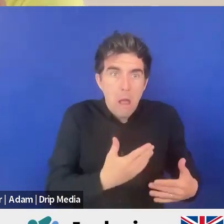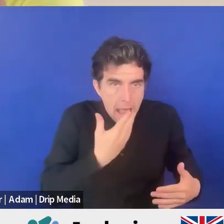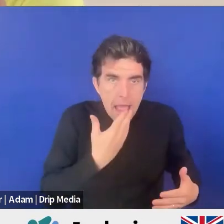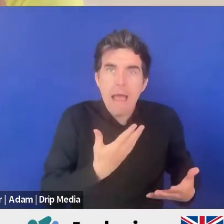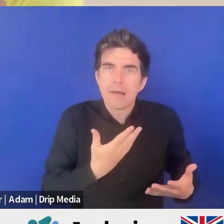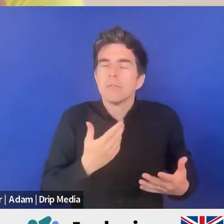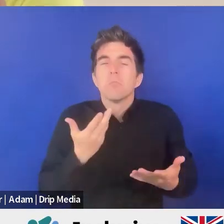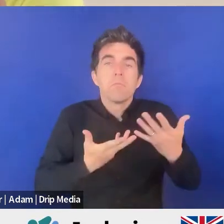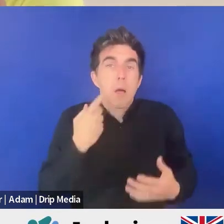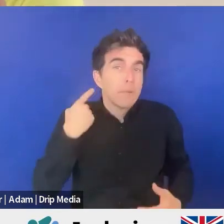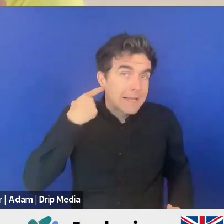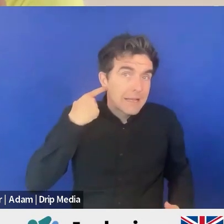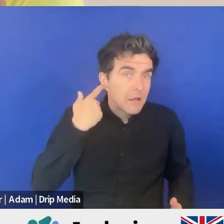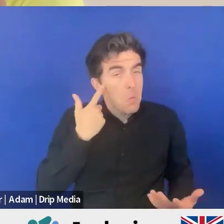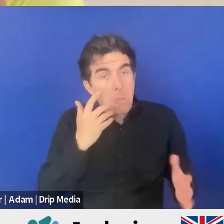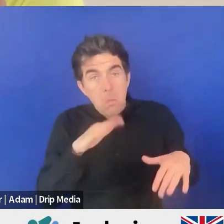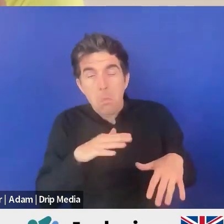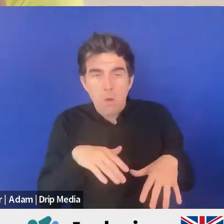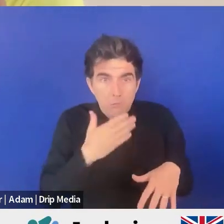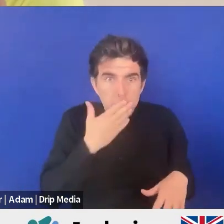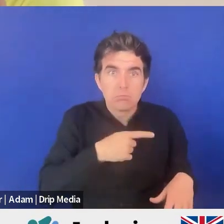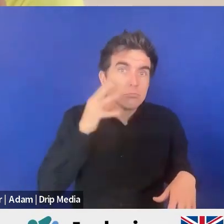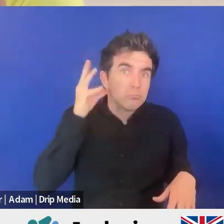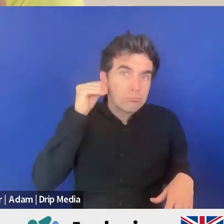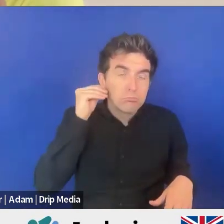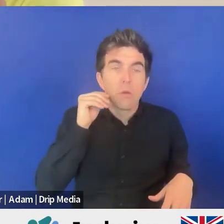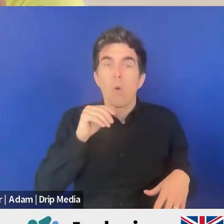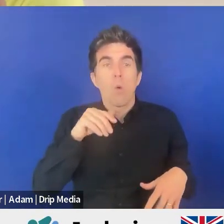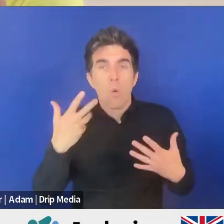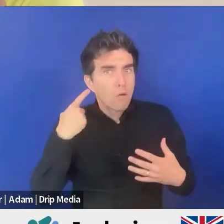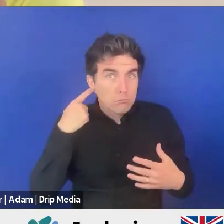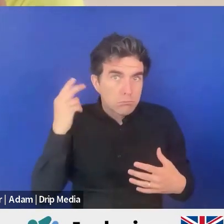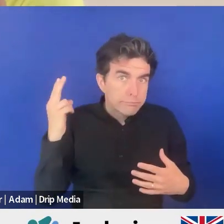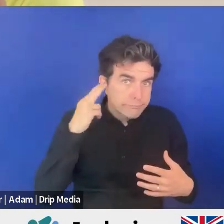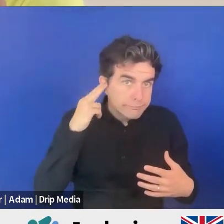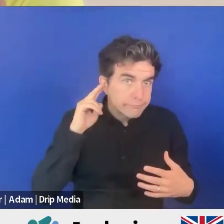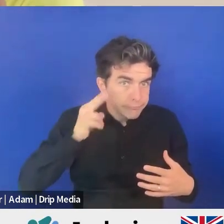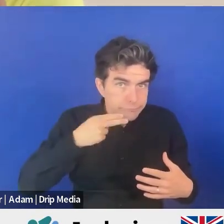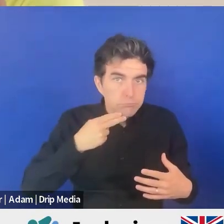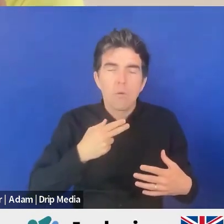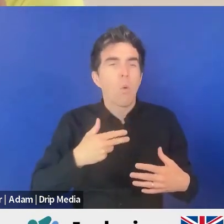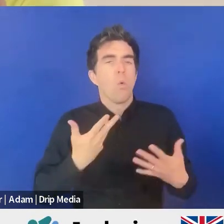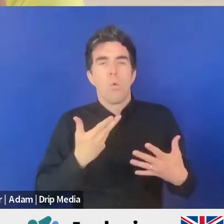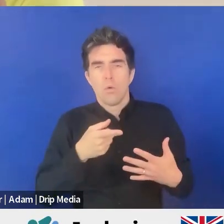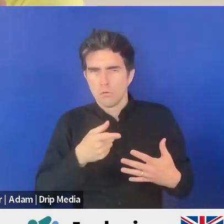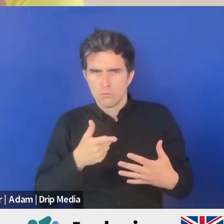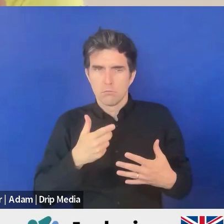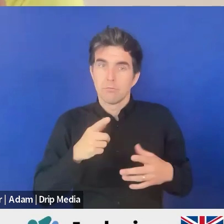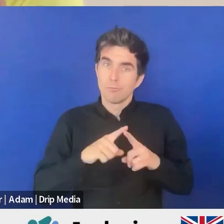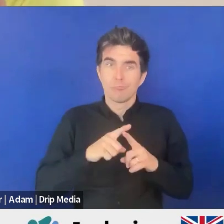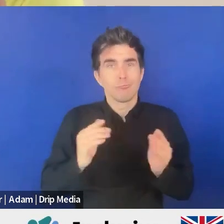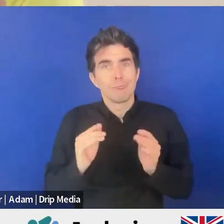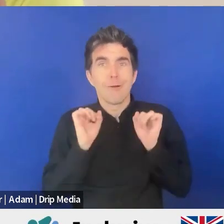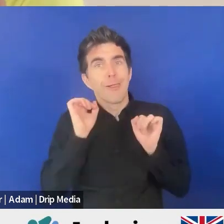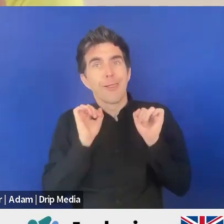cognitive impairments like, you know, autism aren't immediately obvious. But I think